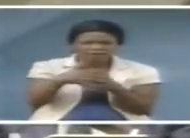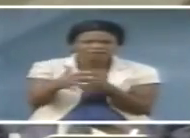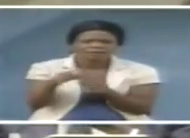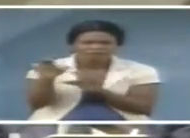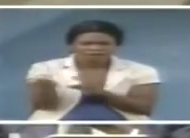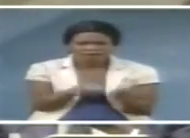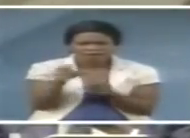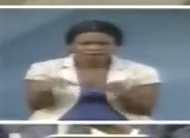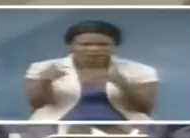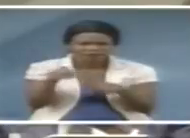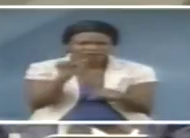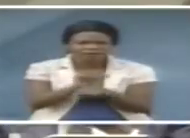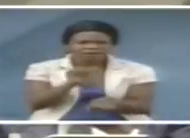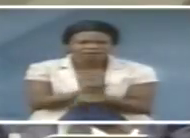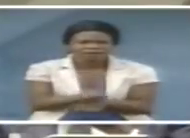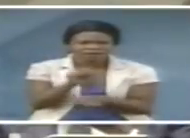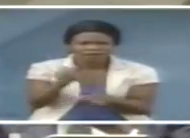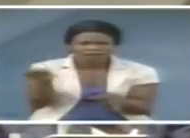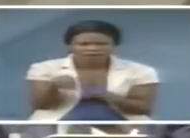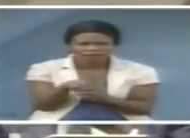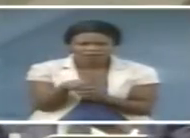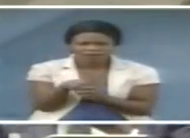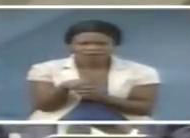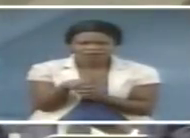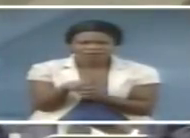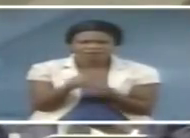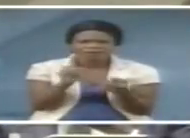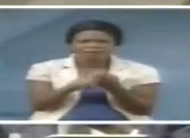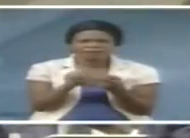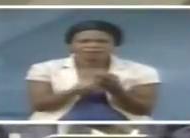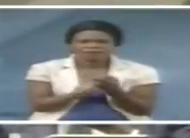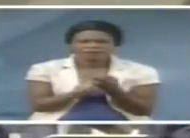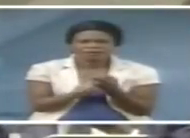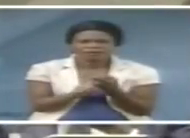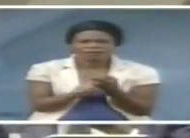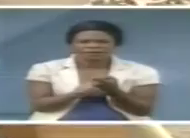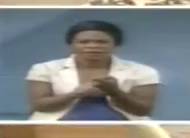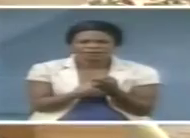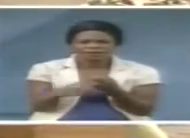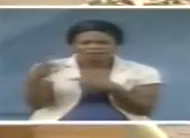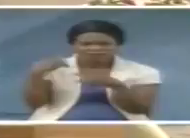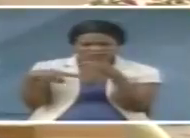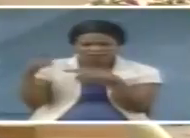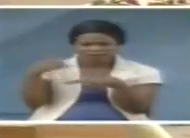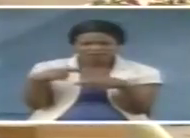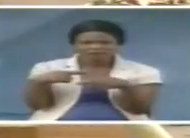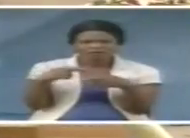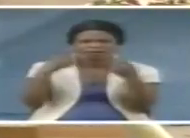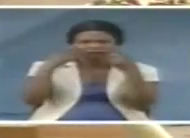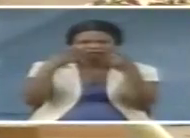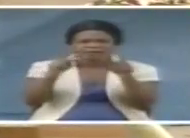fiscal prudence, government will further carry out legal reforms that include